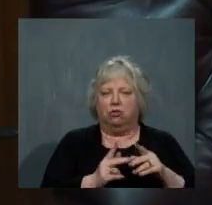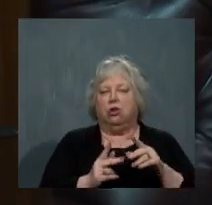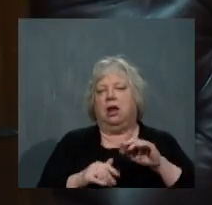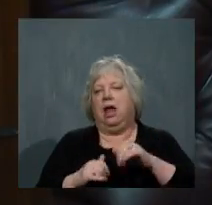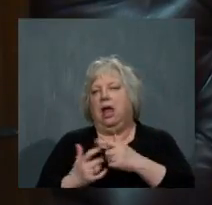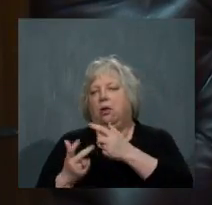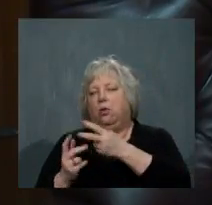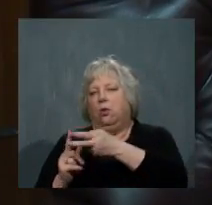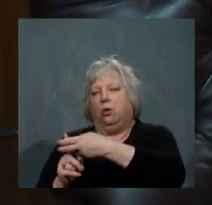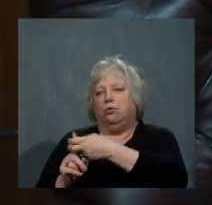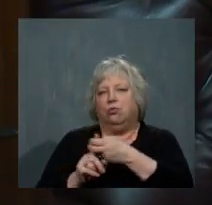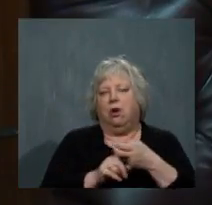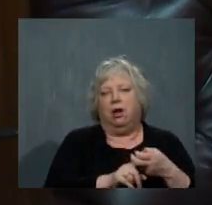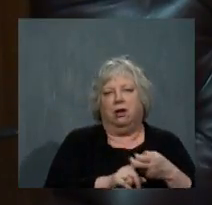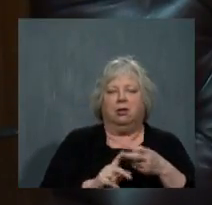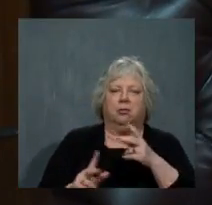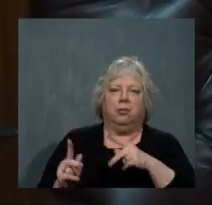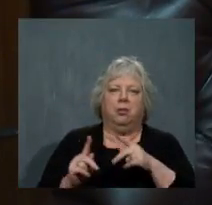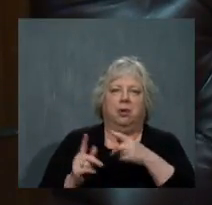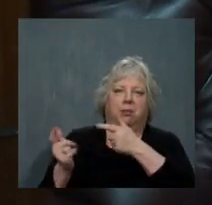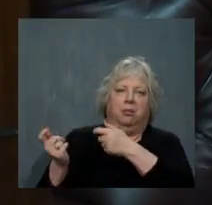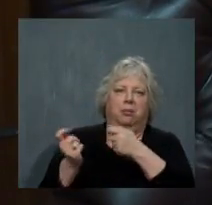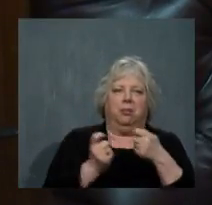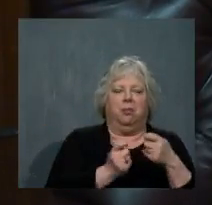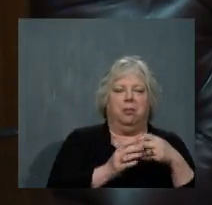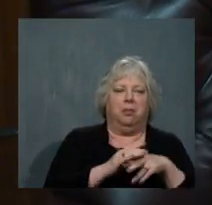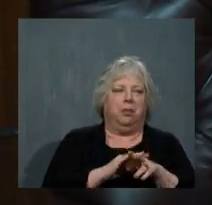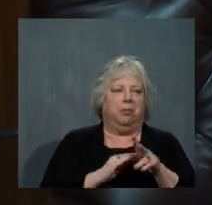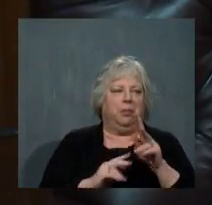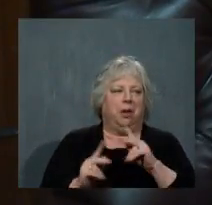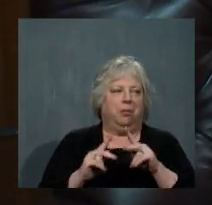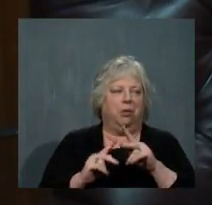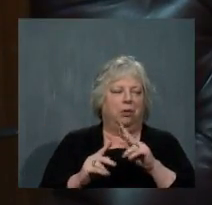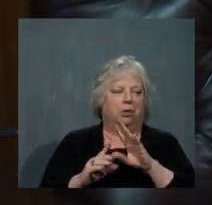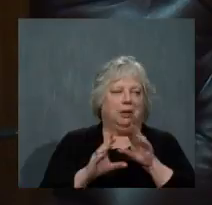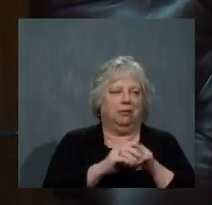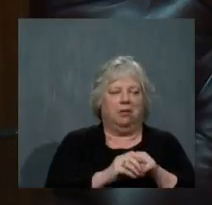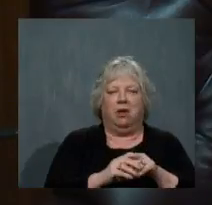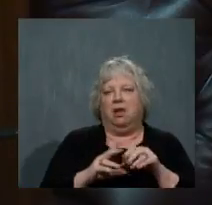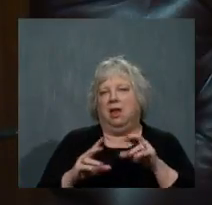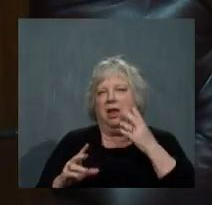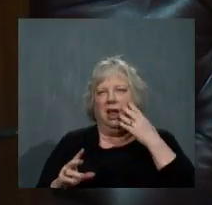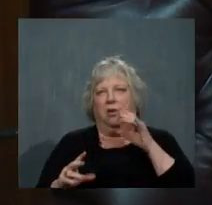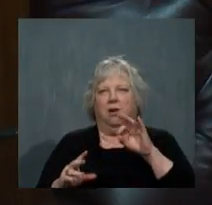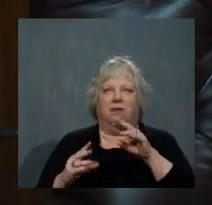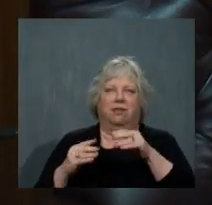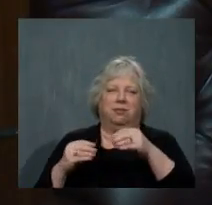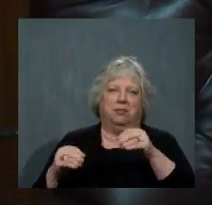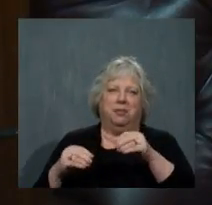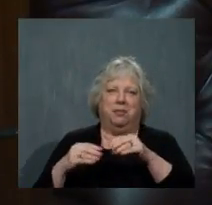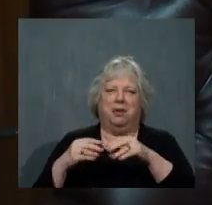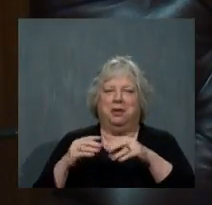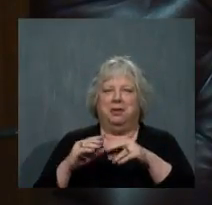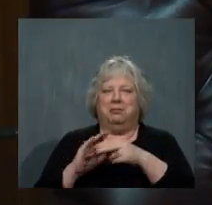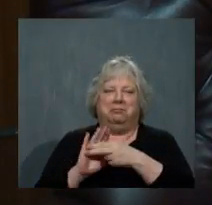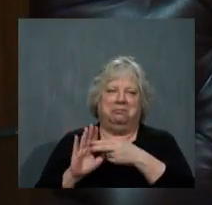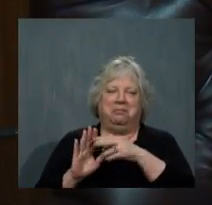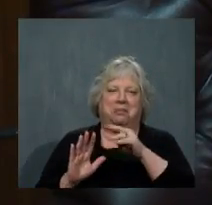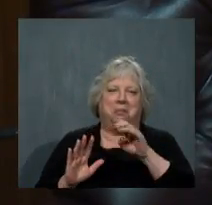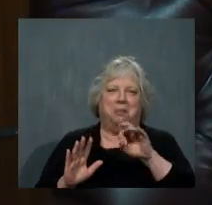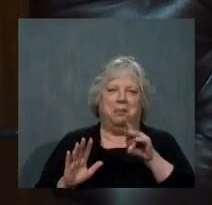people in. I don't know if marketing is the right way, but information to